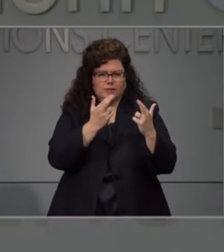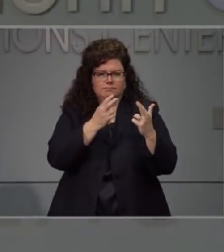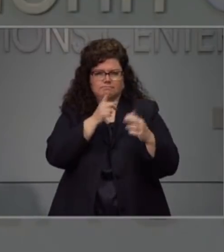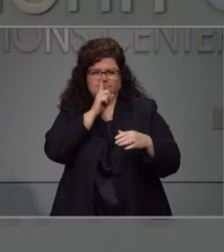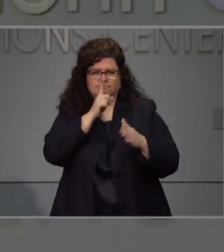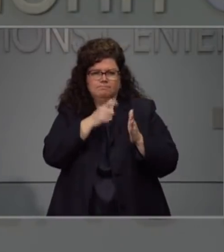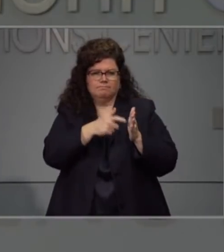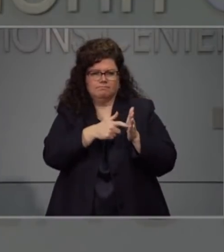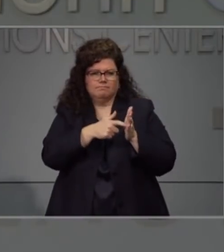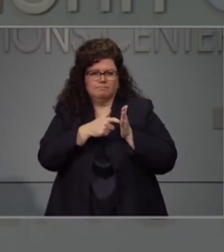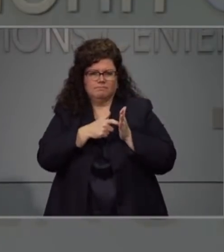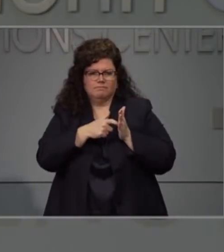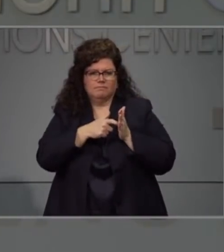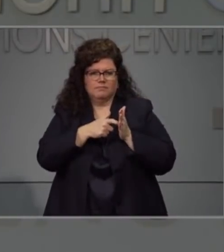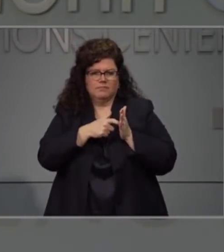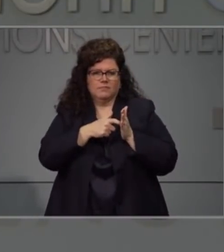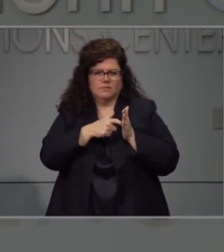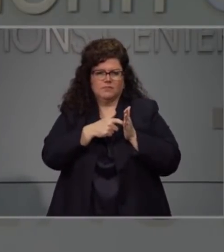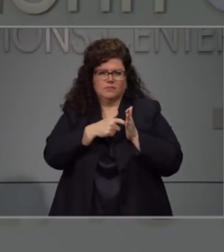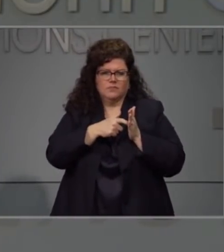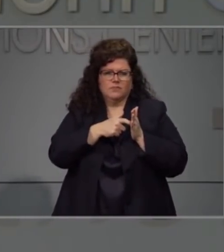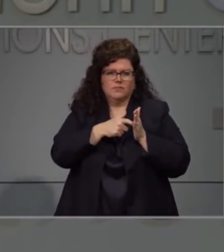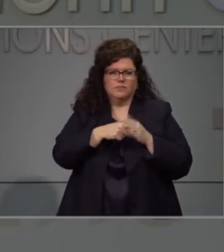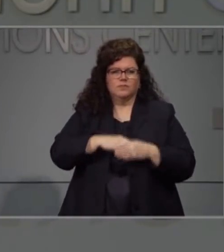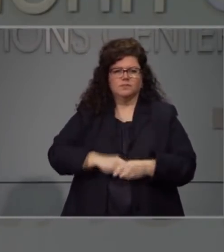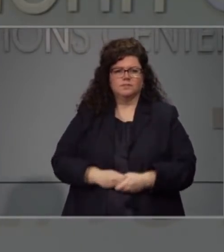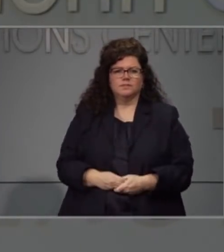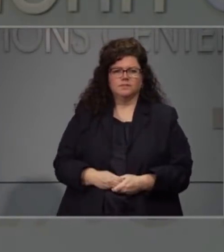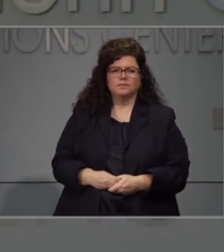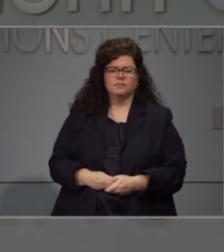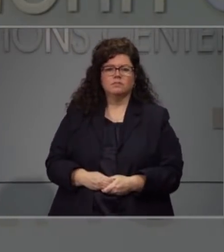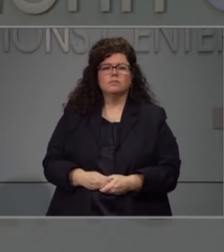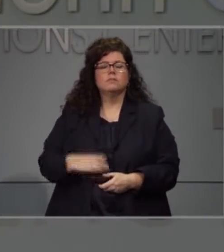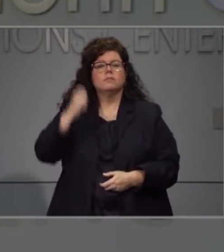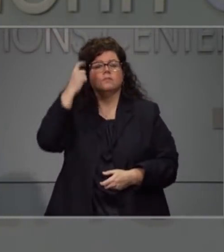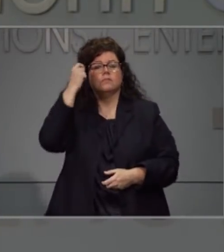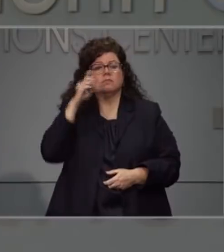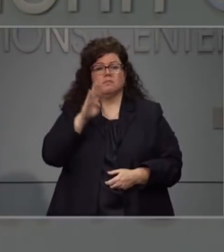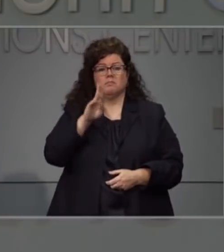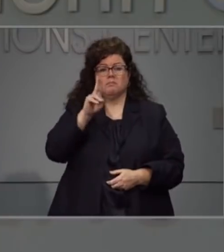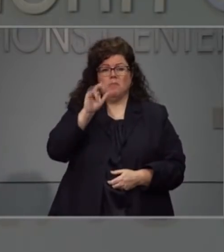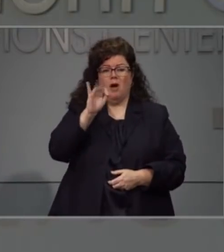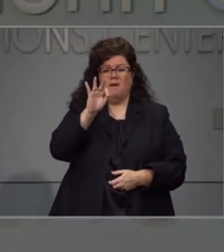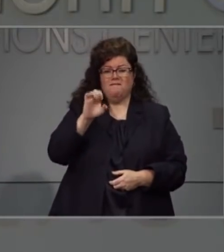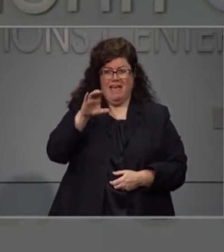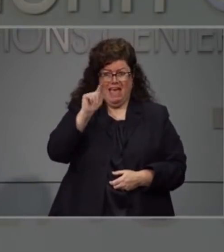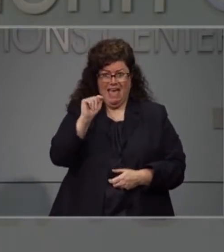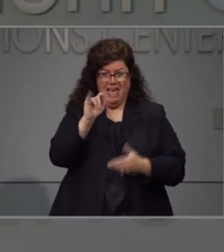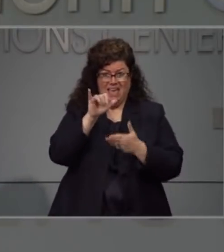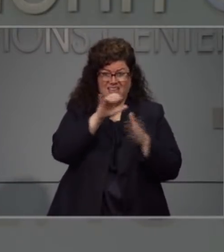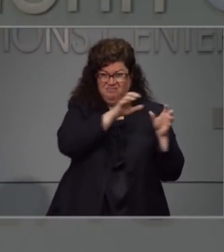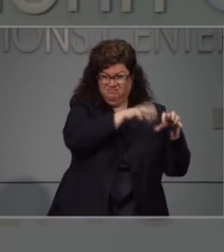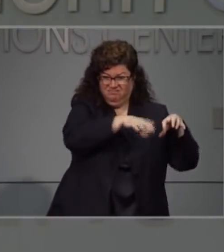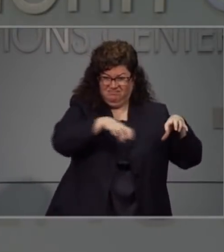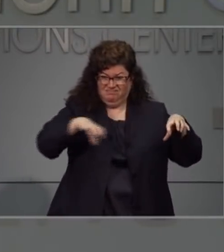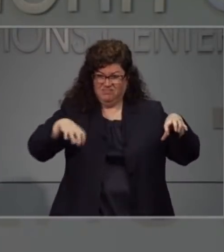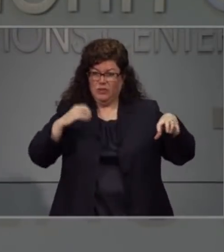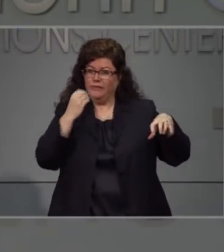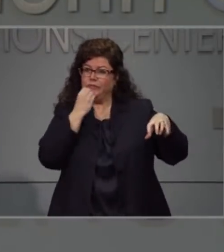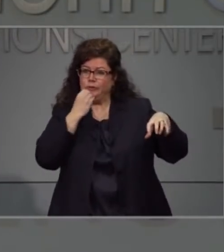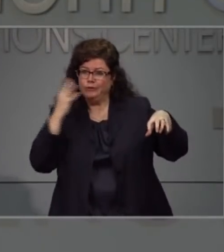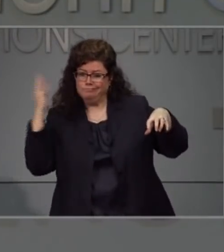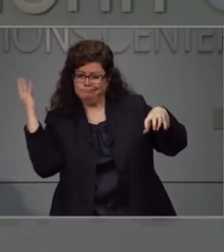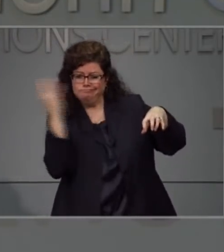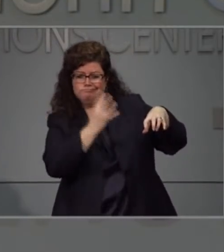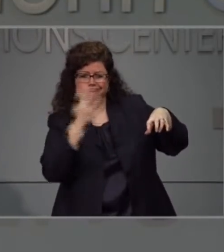like staff plating for customers, why are those recommendations as opposed to requirements? In this order, there are